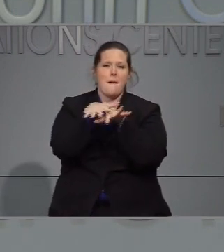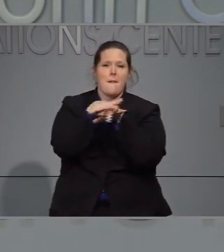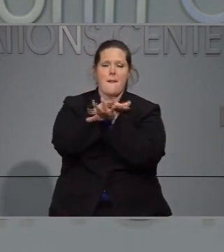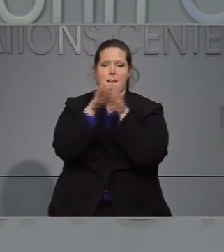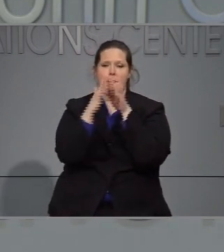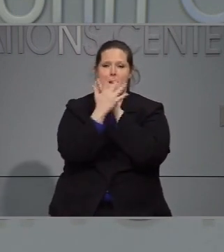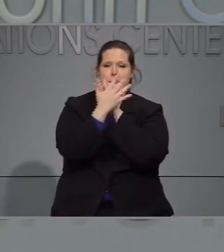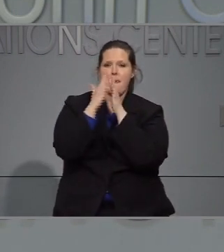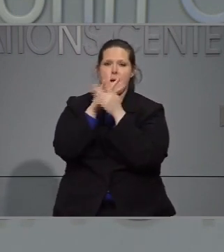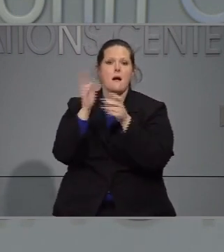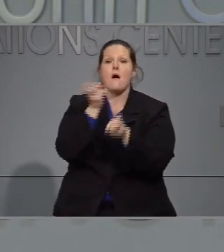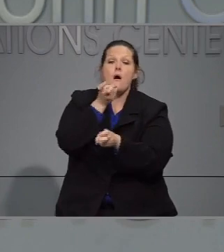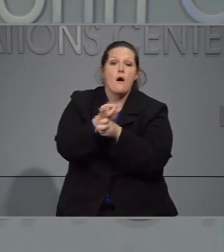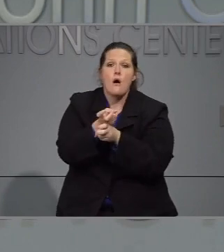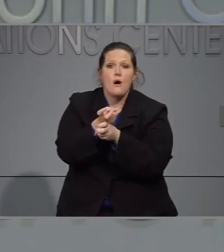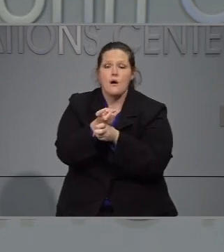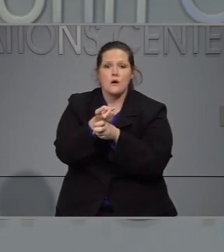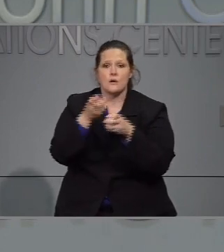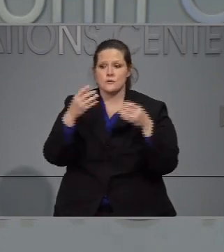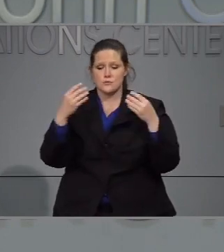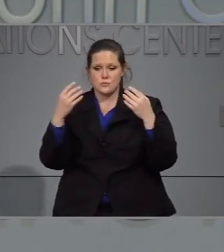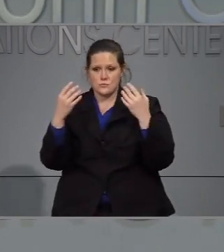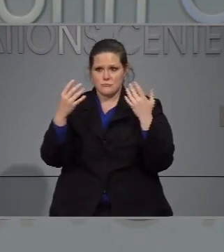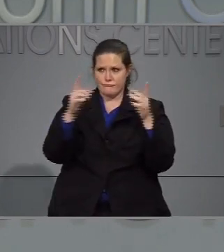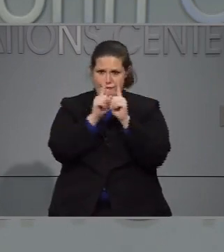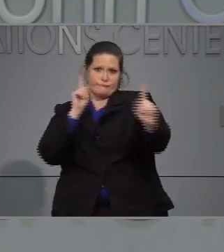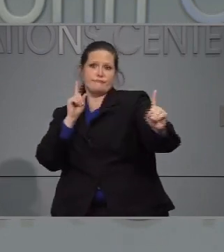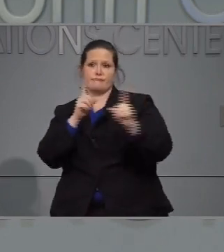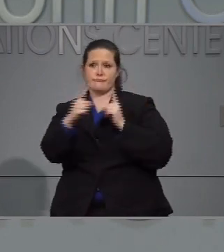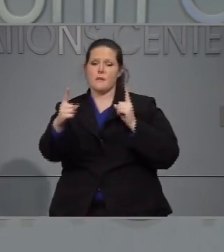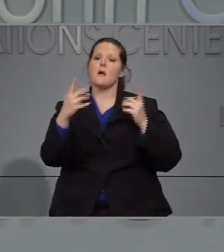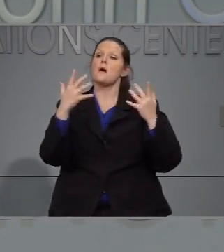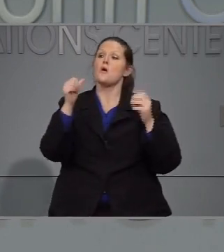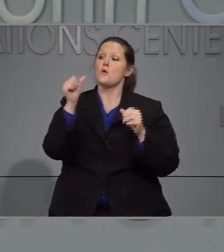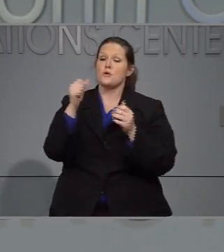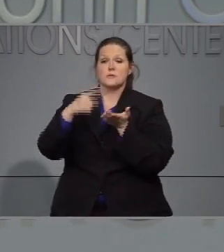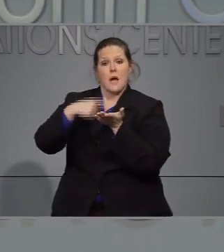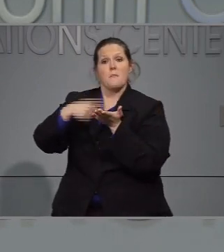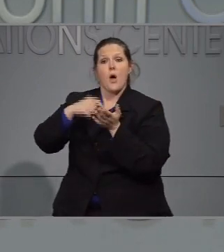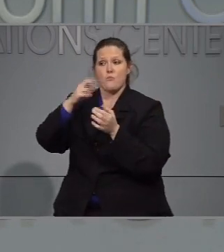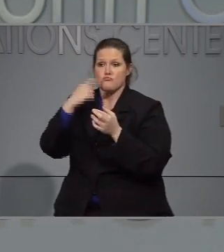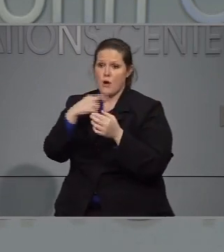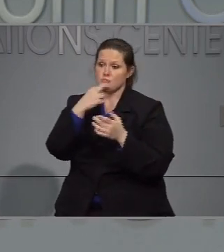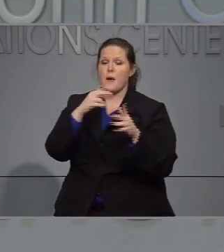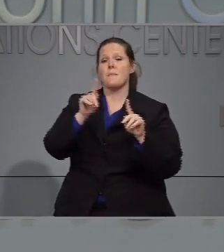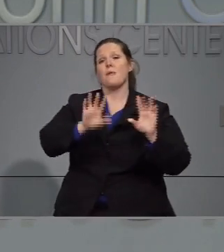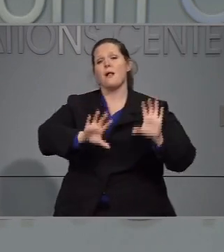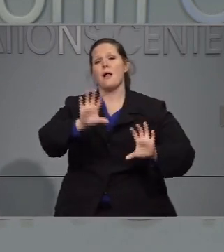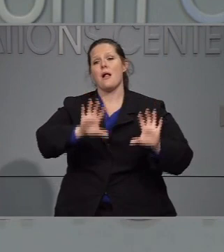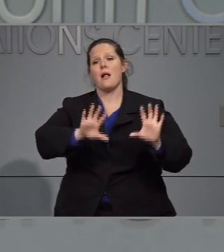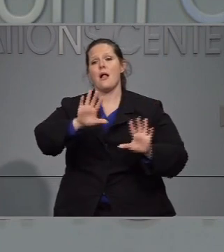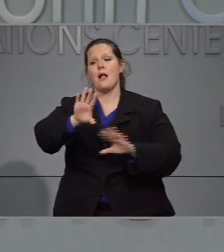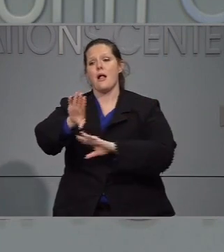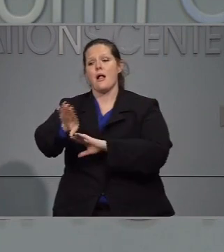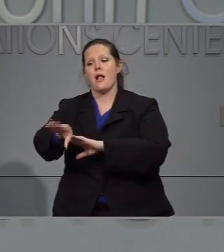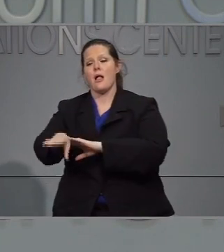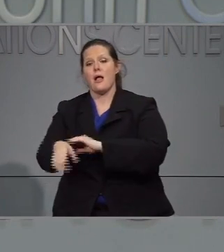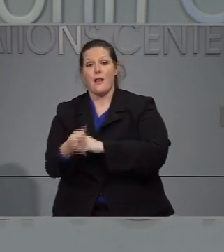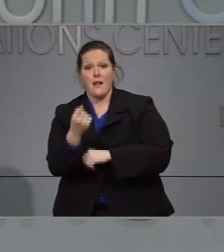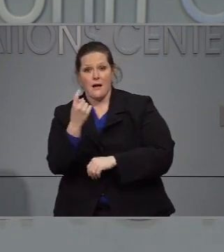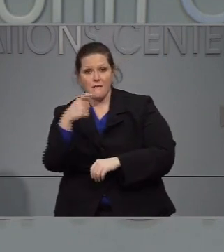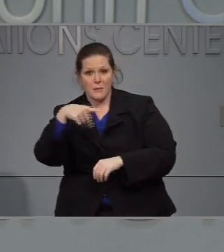restaurants from turning into bars after hours. And we're hopeful that this new rule can help drive